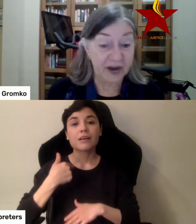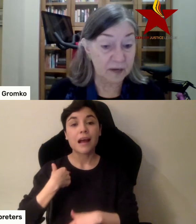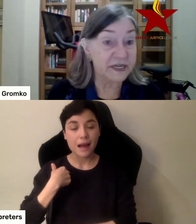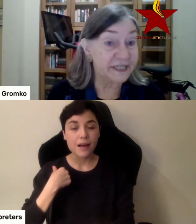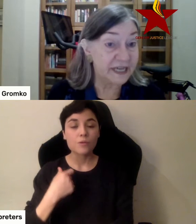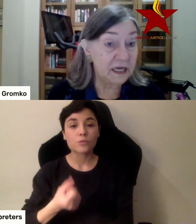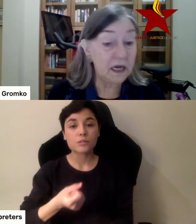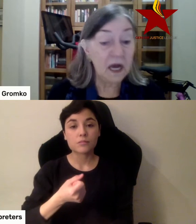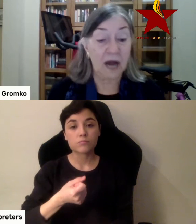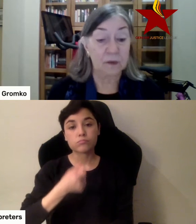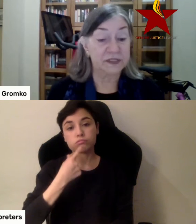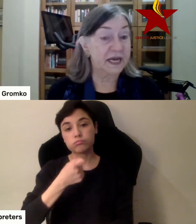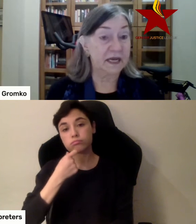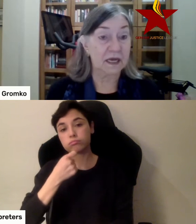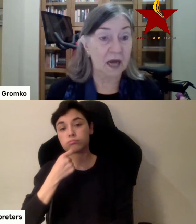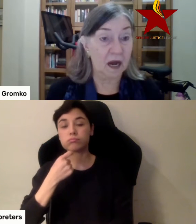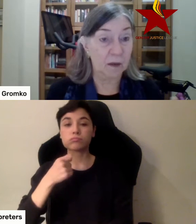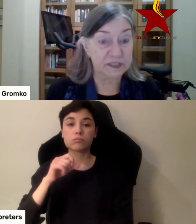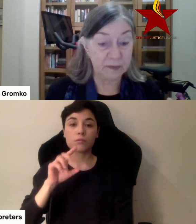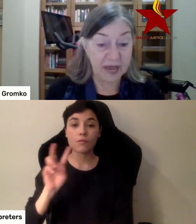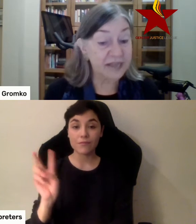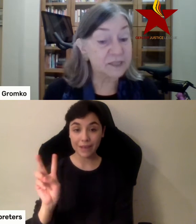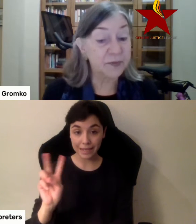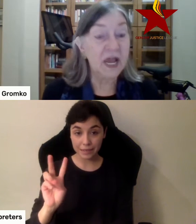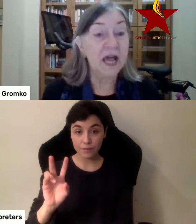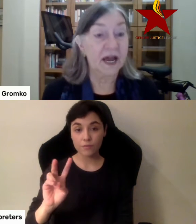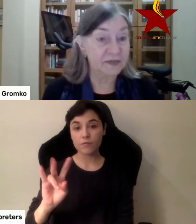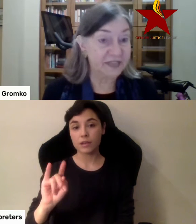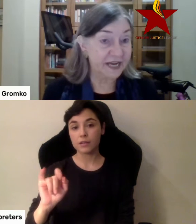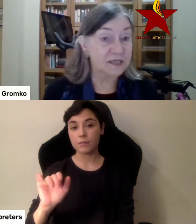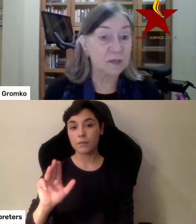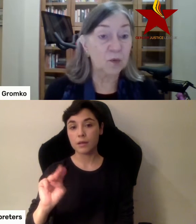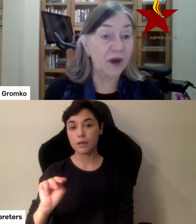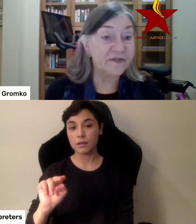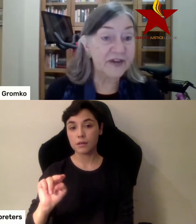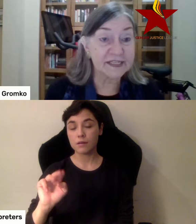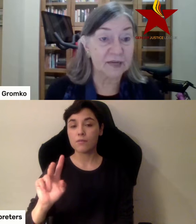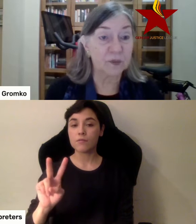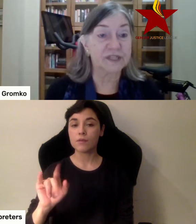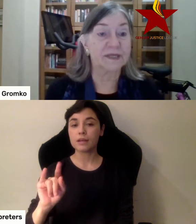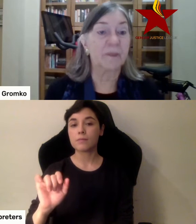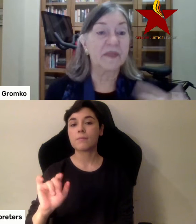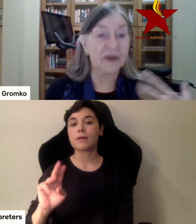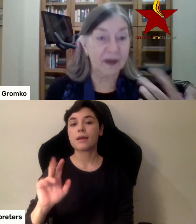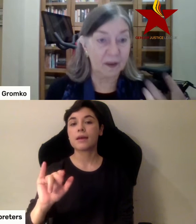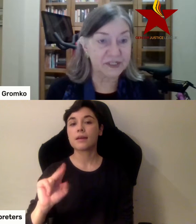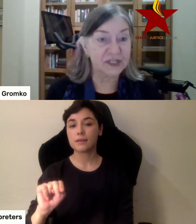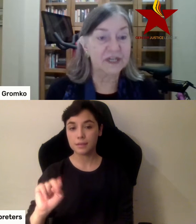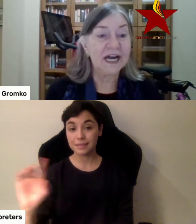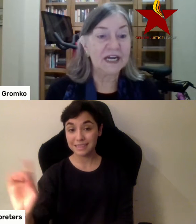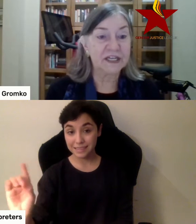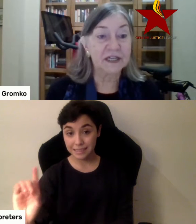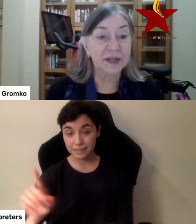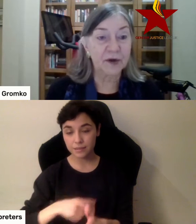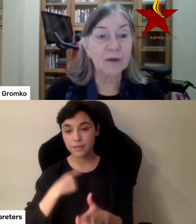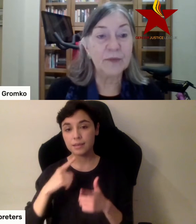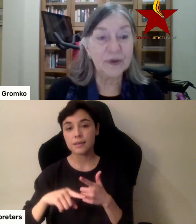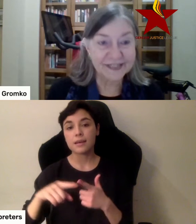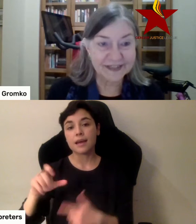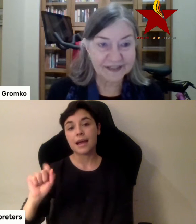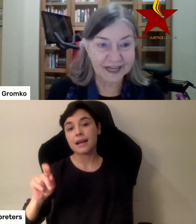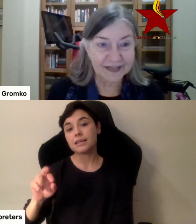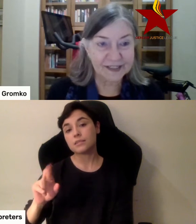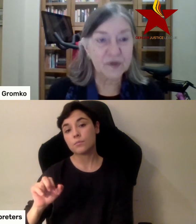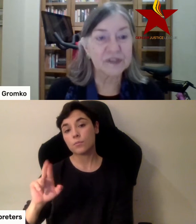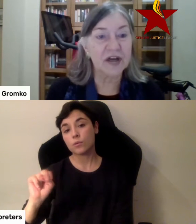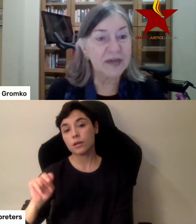taking my vitamin D, I was taking some aspirin, and I was taking some guaifenesin, which is something that helps to clear out